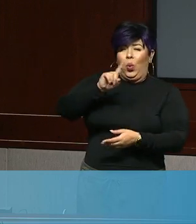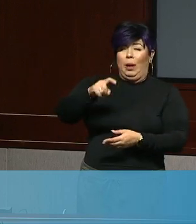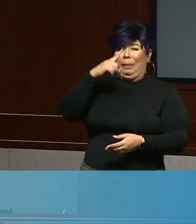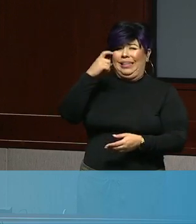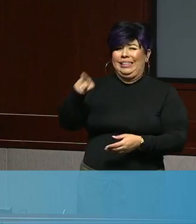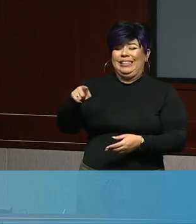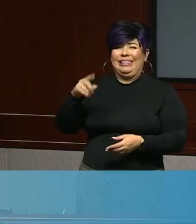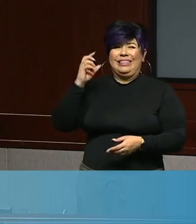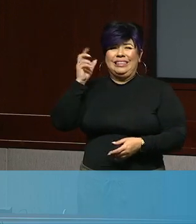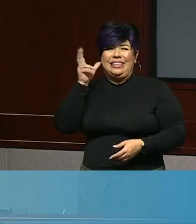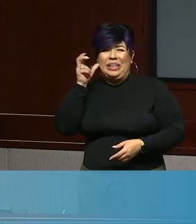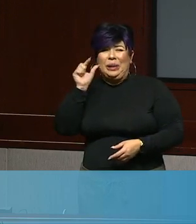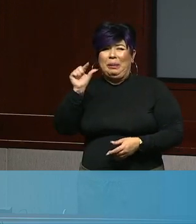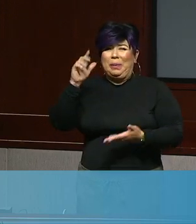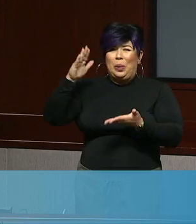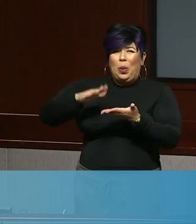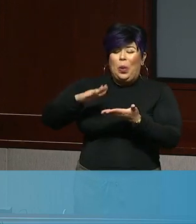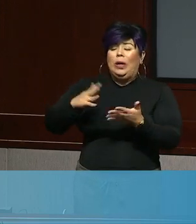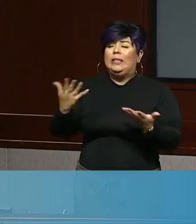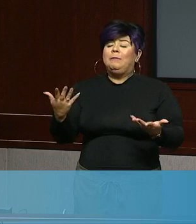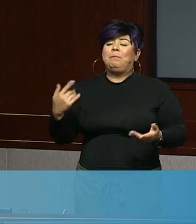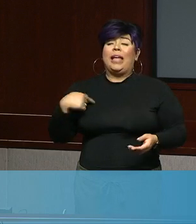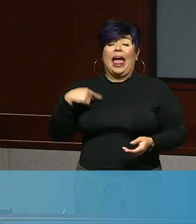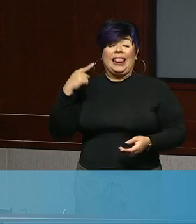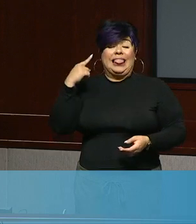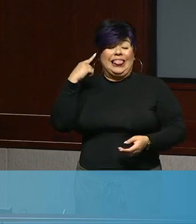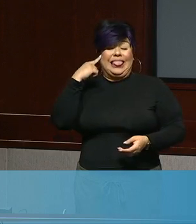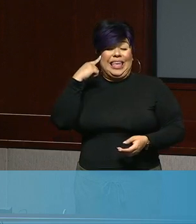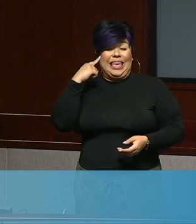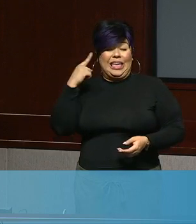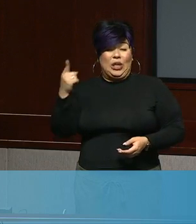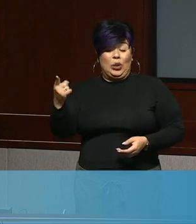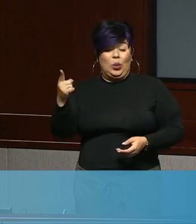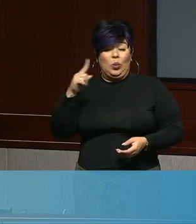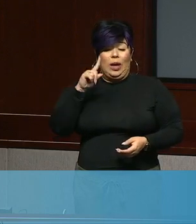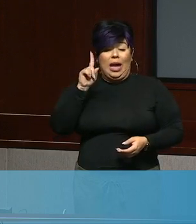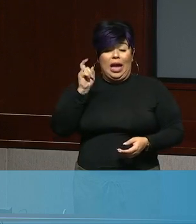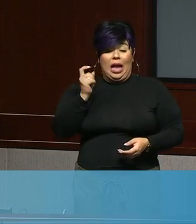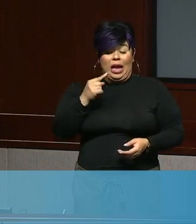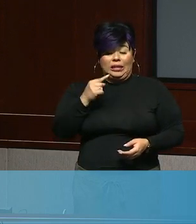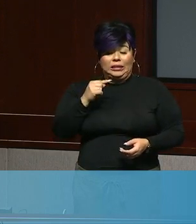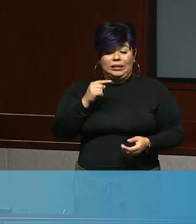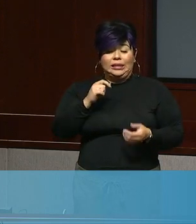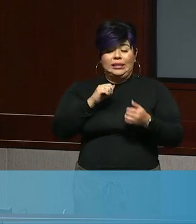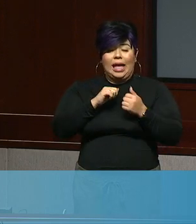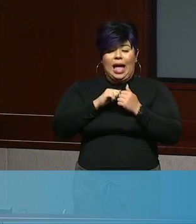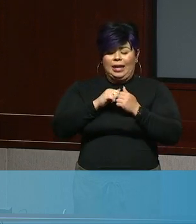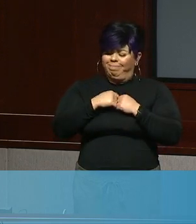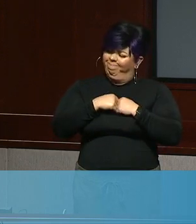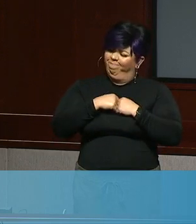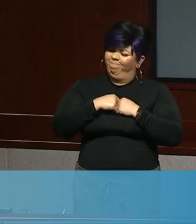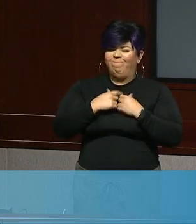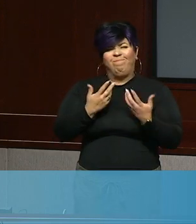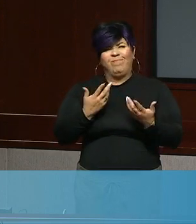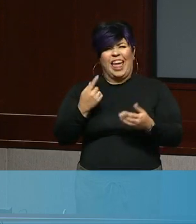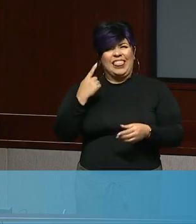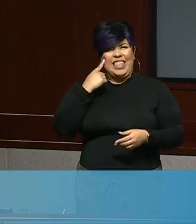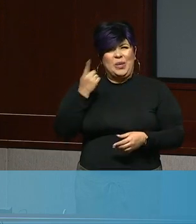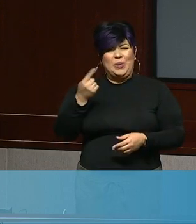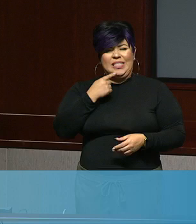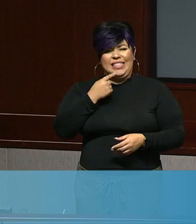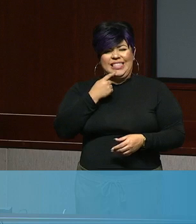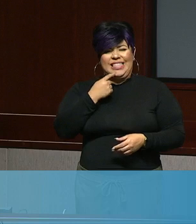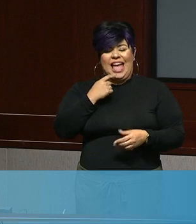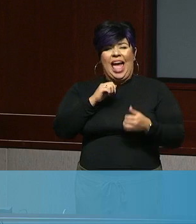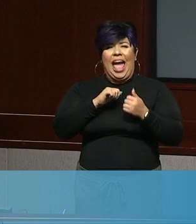it's kind of hard to hear you. I think what you're asking Sure. is I think I heard you say,